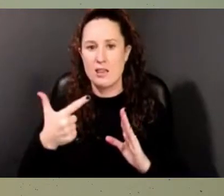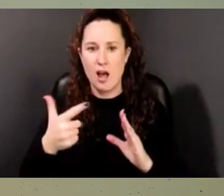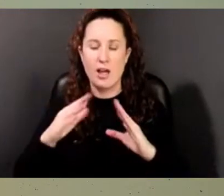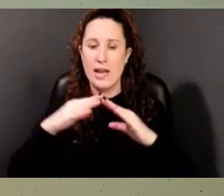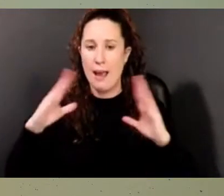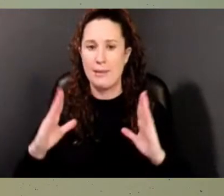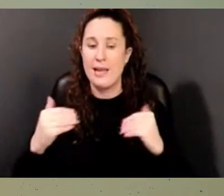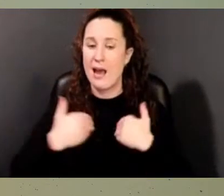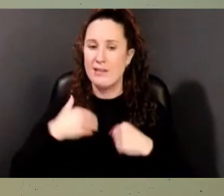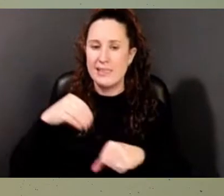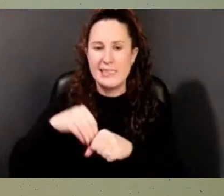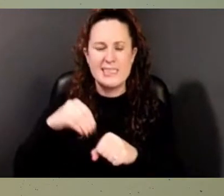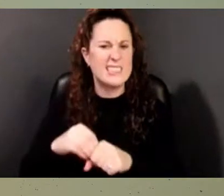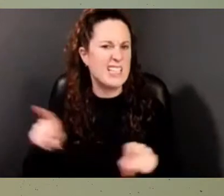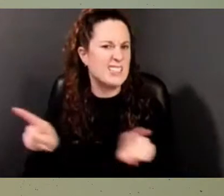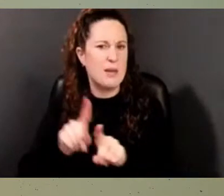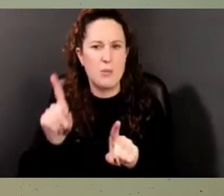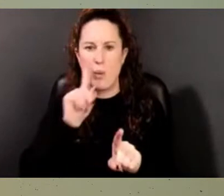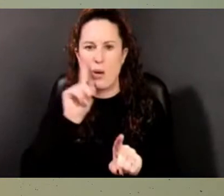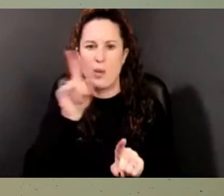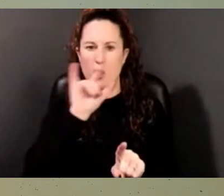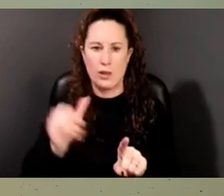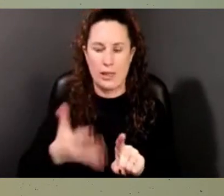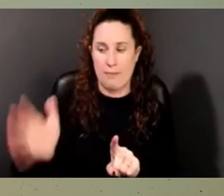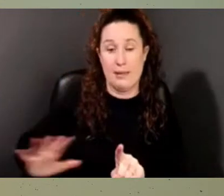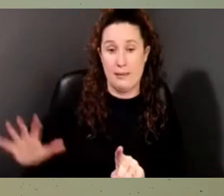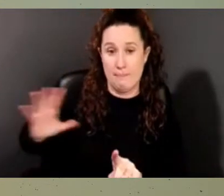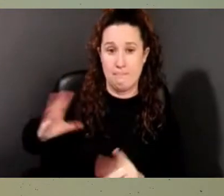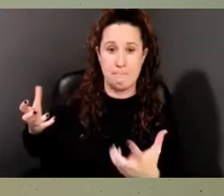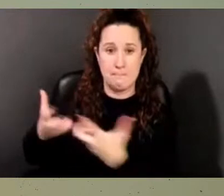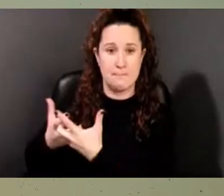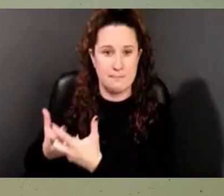time period. Next slide, please.